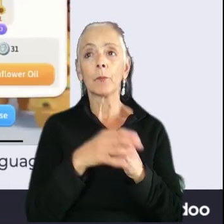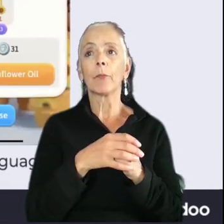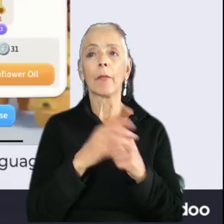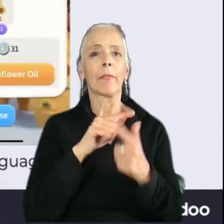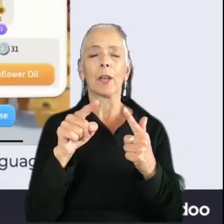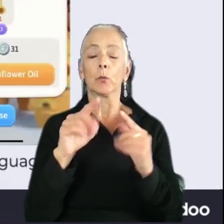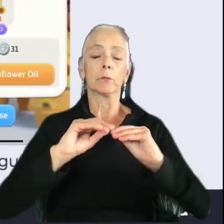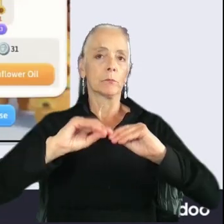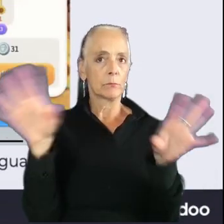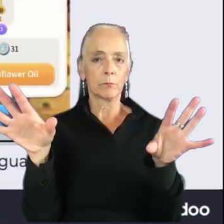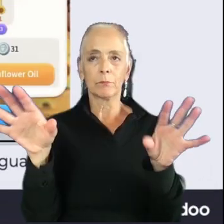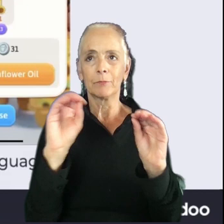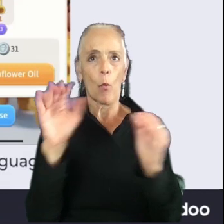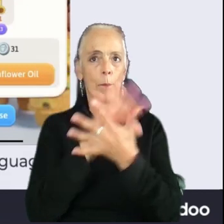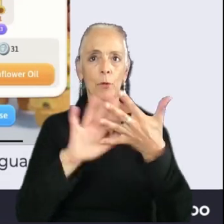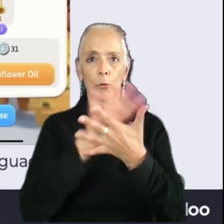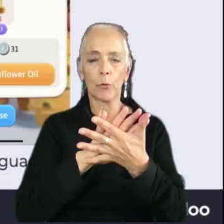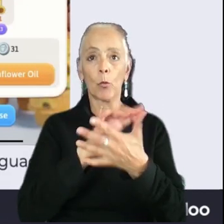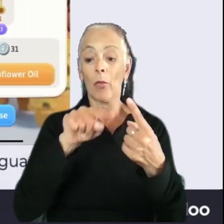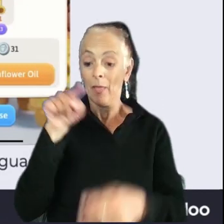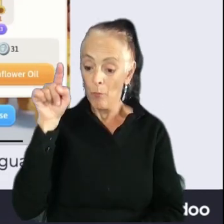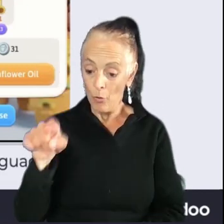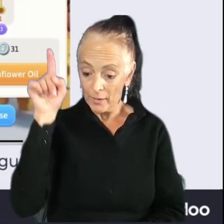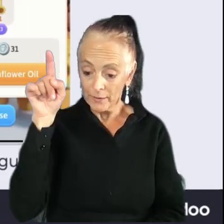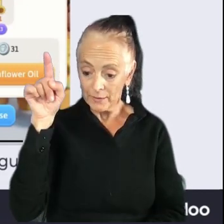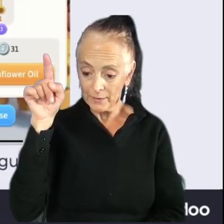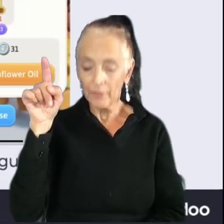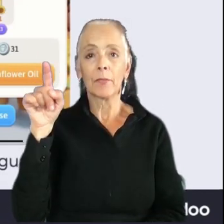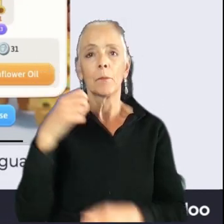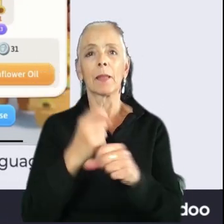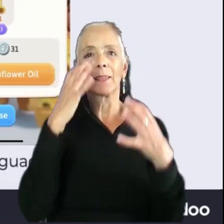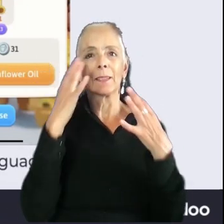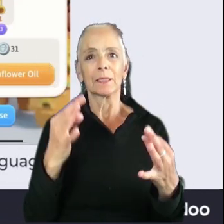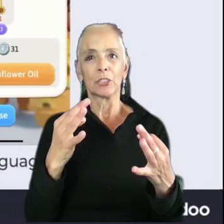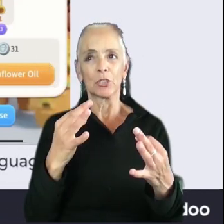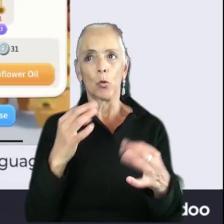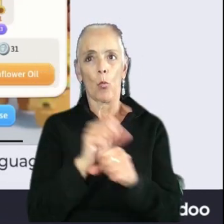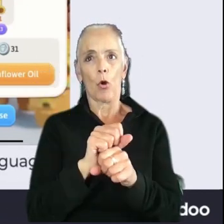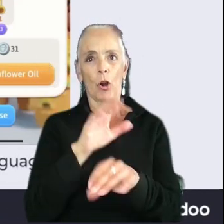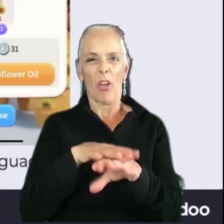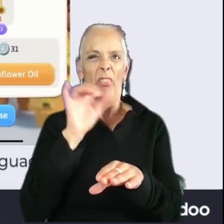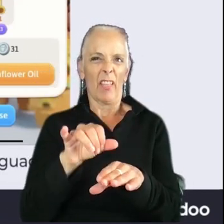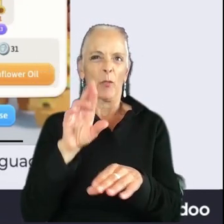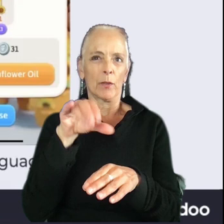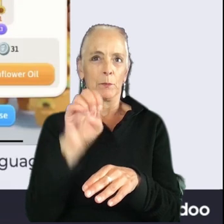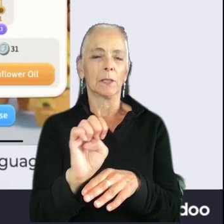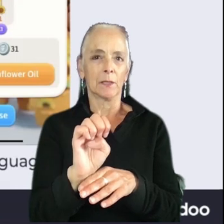ambiguity you know when the player press this button they they make the decision of working on this recipe